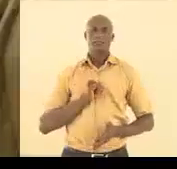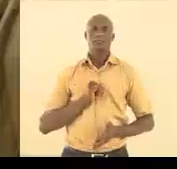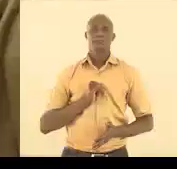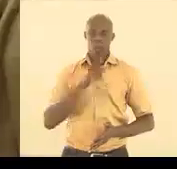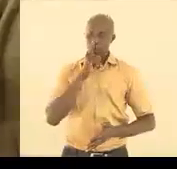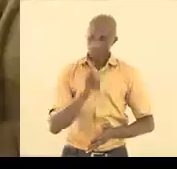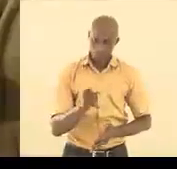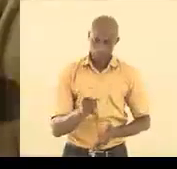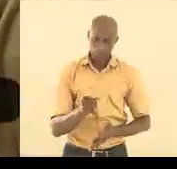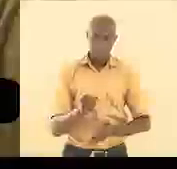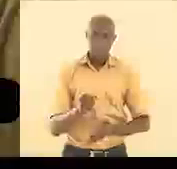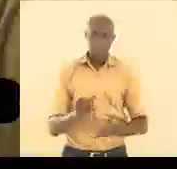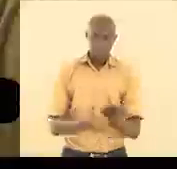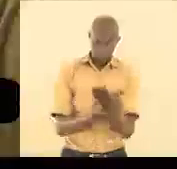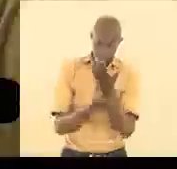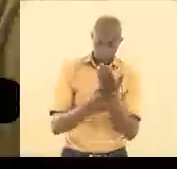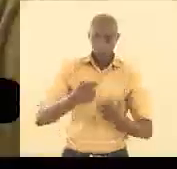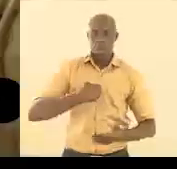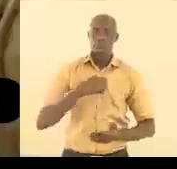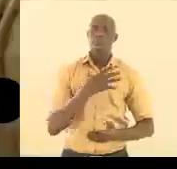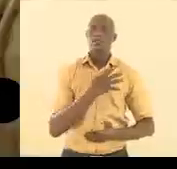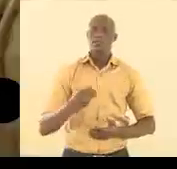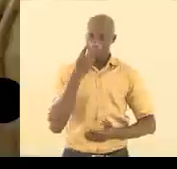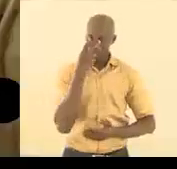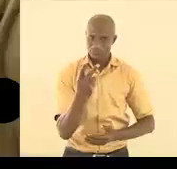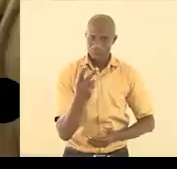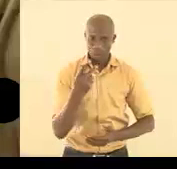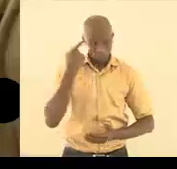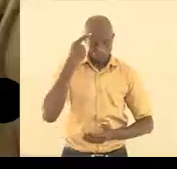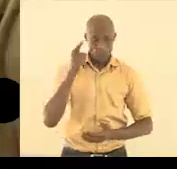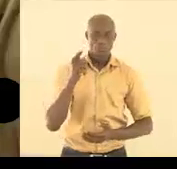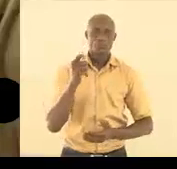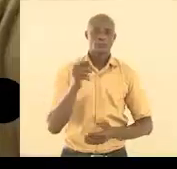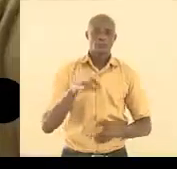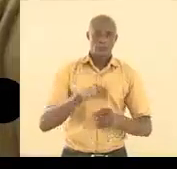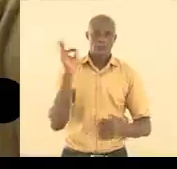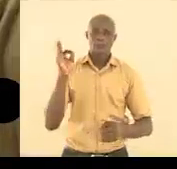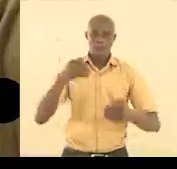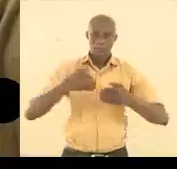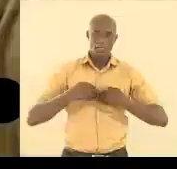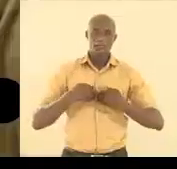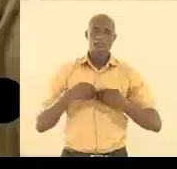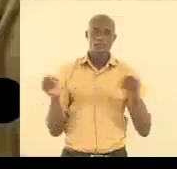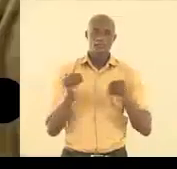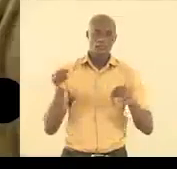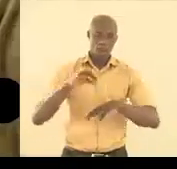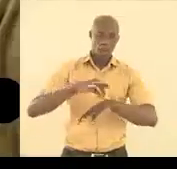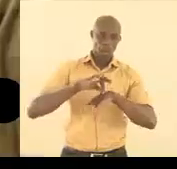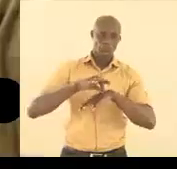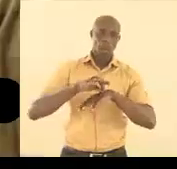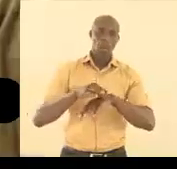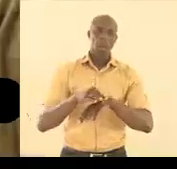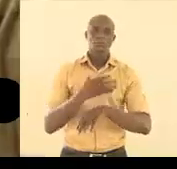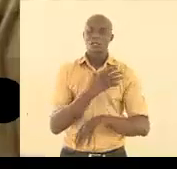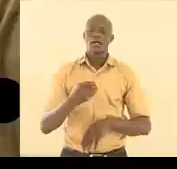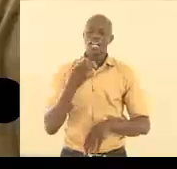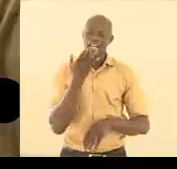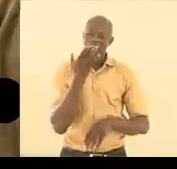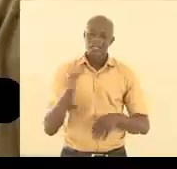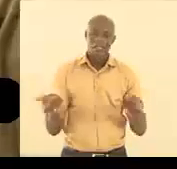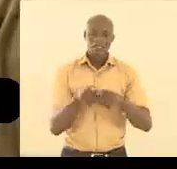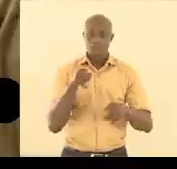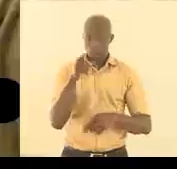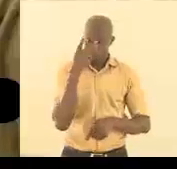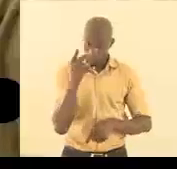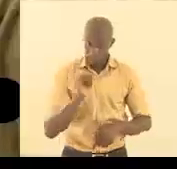indeed. Handle me and see, for a spirit has not flesh and bones as you see that